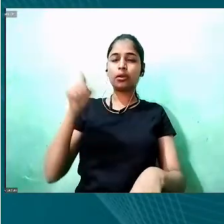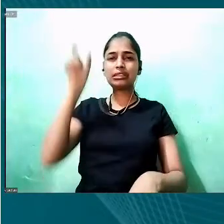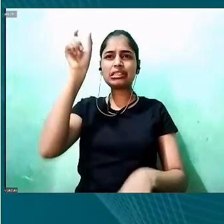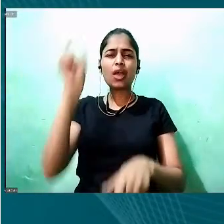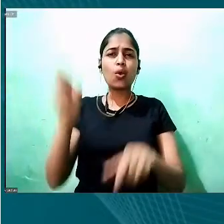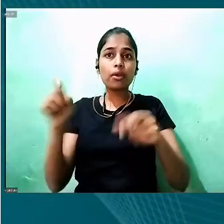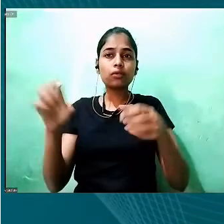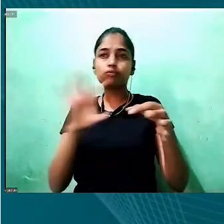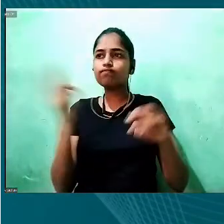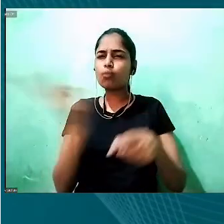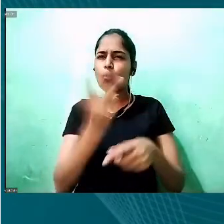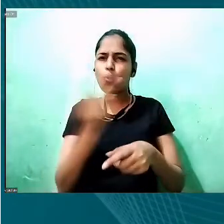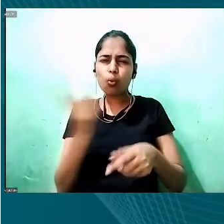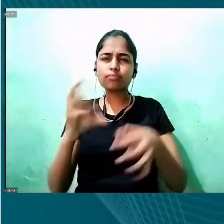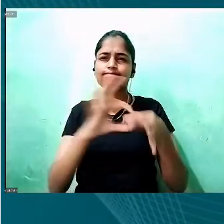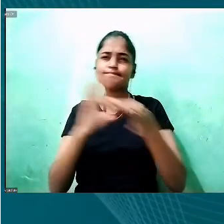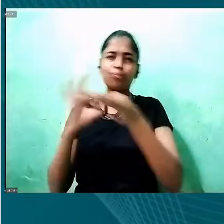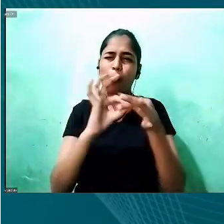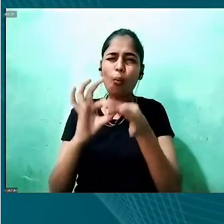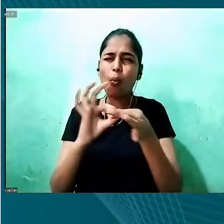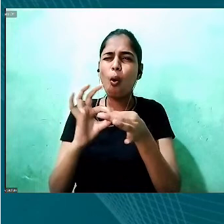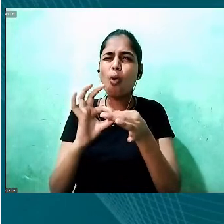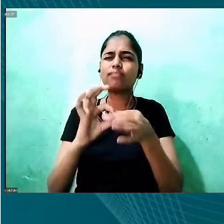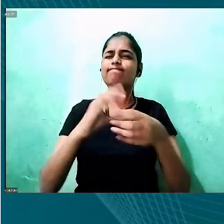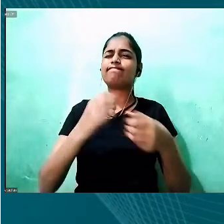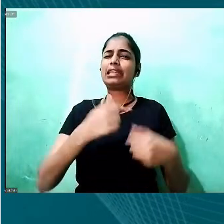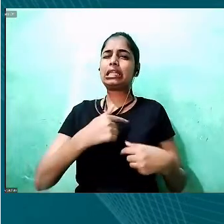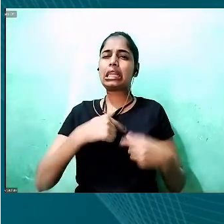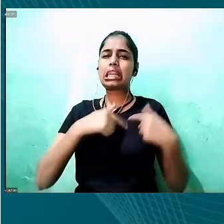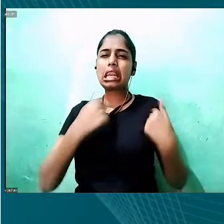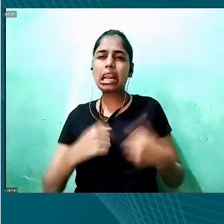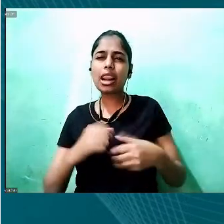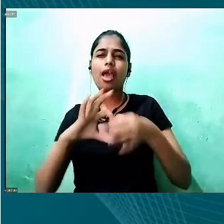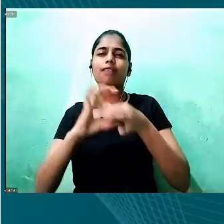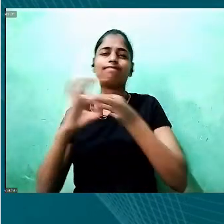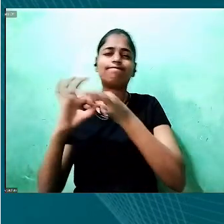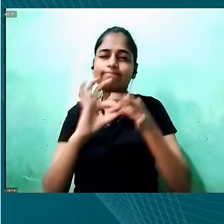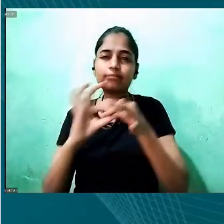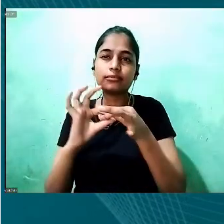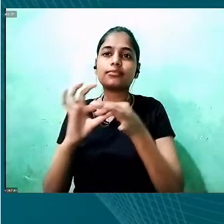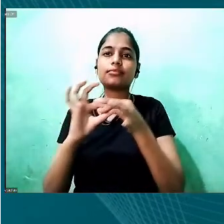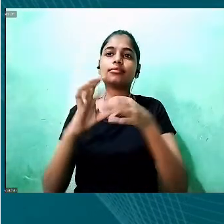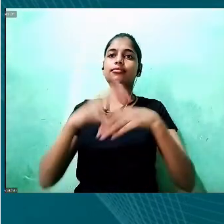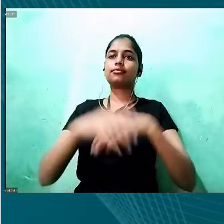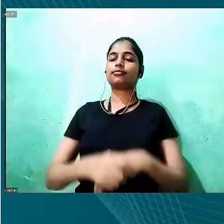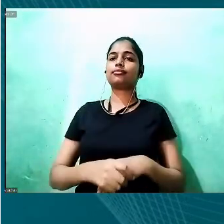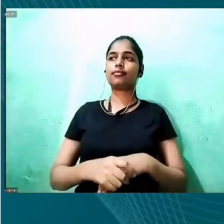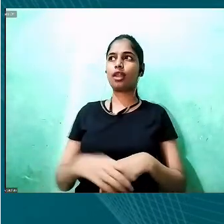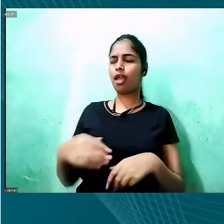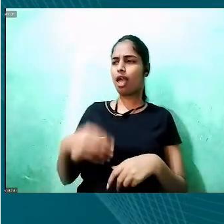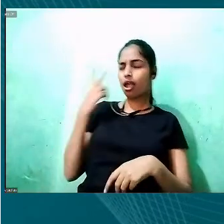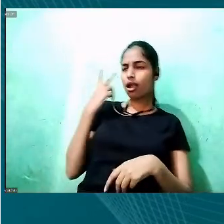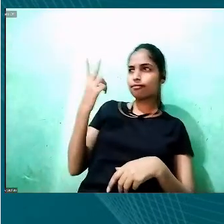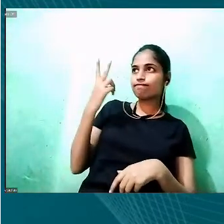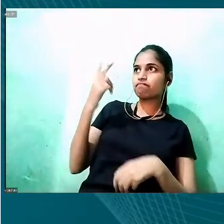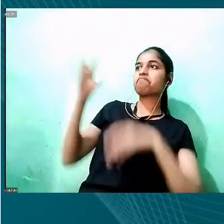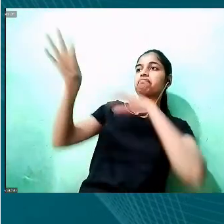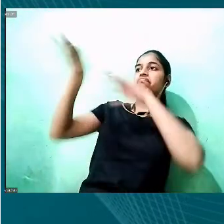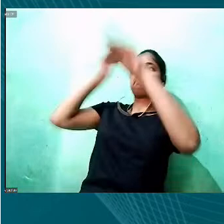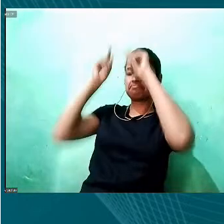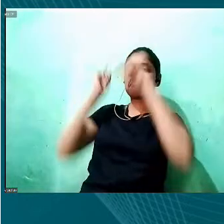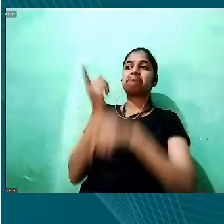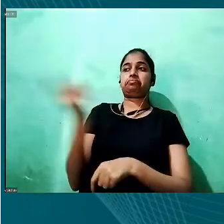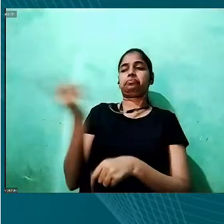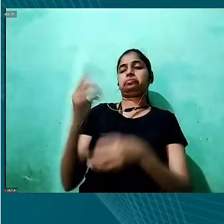between humans and animals, and how we can learn from each other. Their